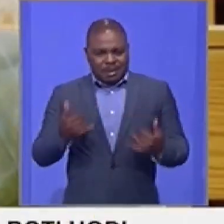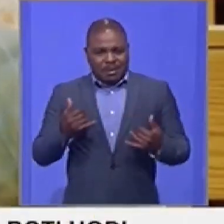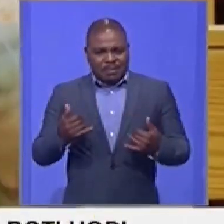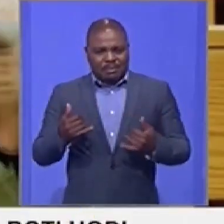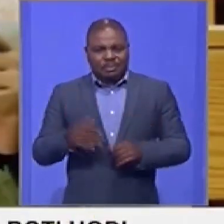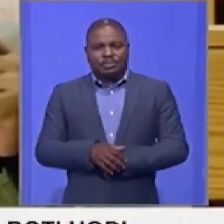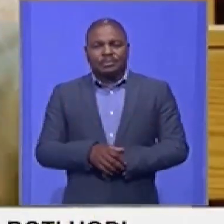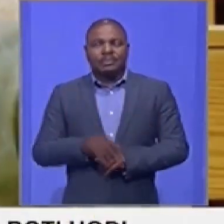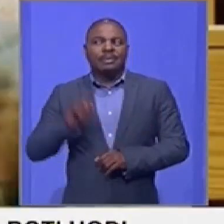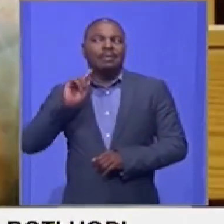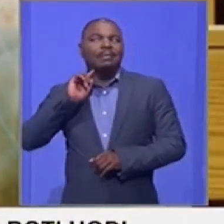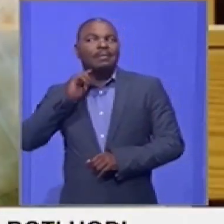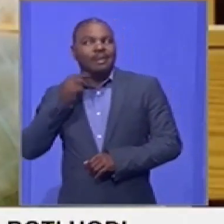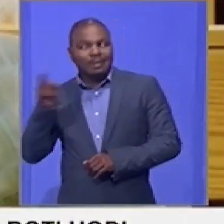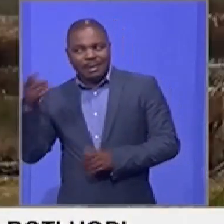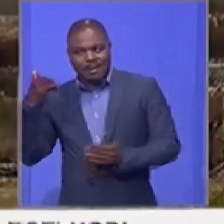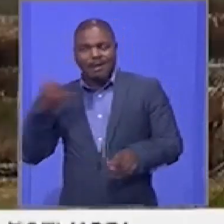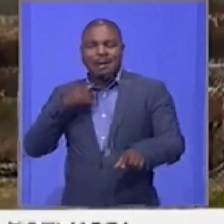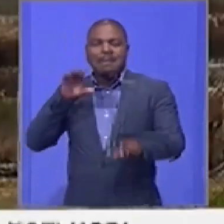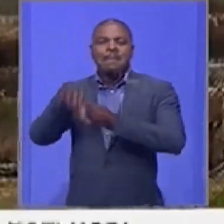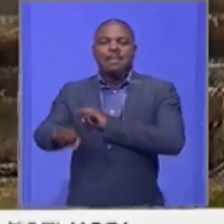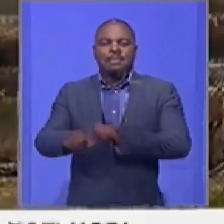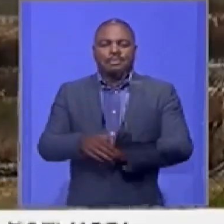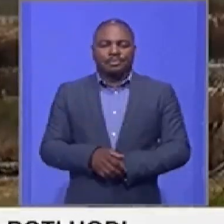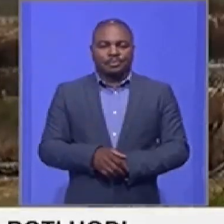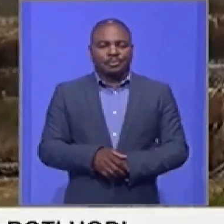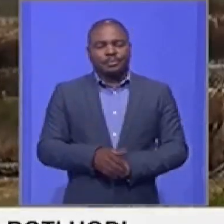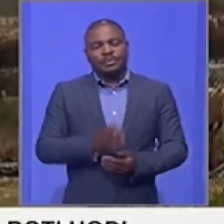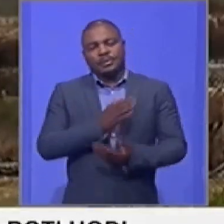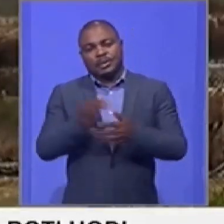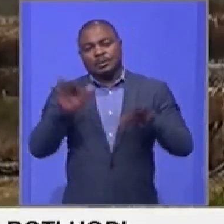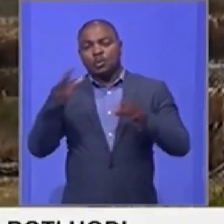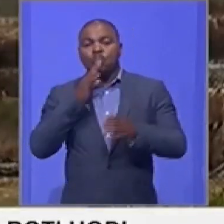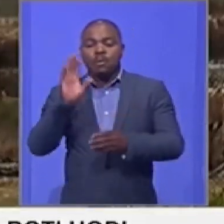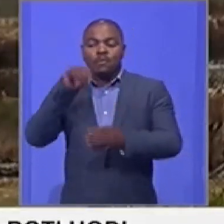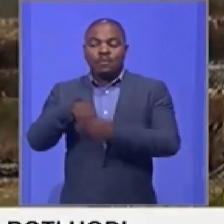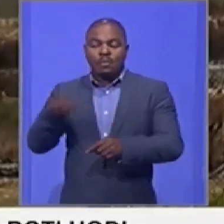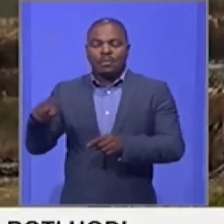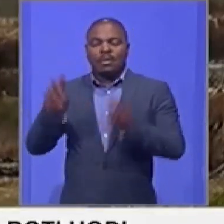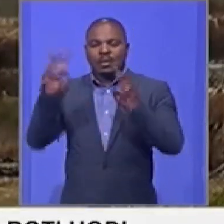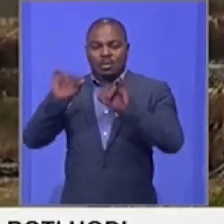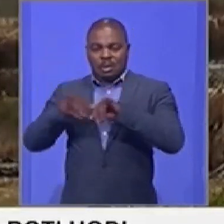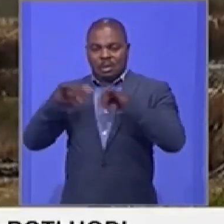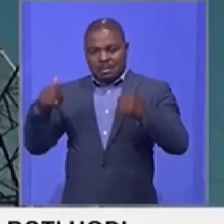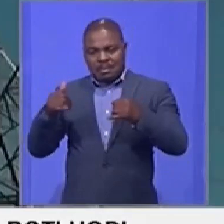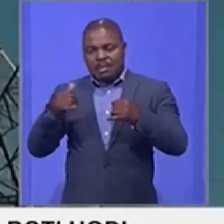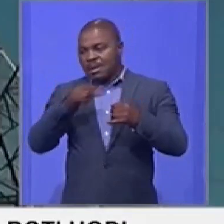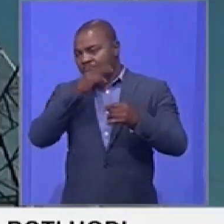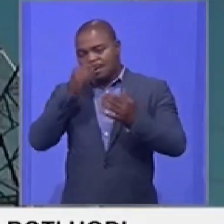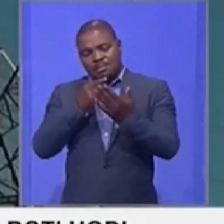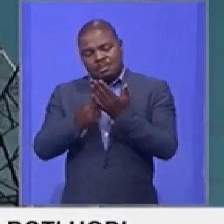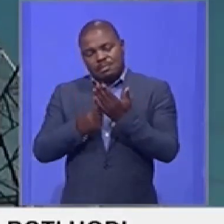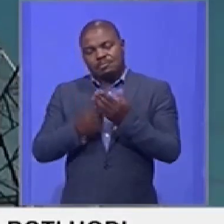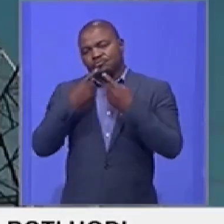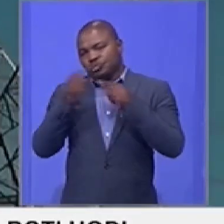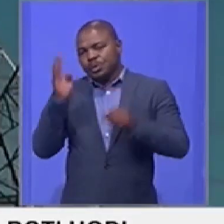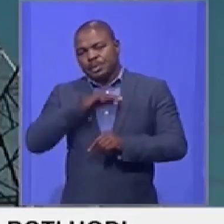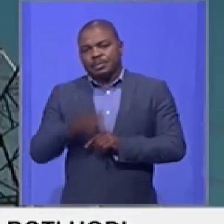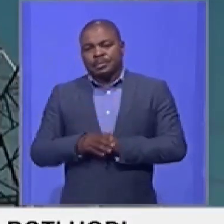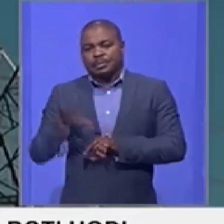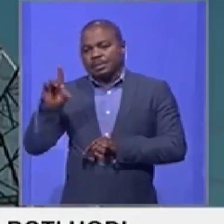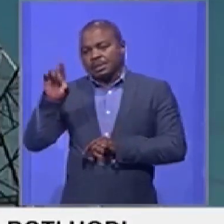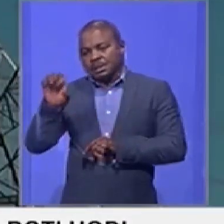legs. They've caught up with her. Maina a bao ba amega mo bonweenweng jwa Eskom ga ise a rebolwe. Di Ruyter o begile fa go